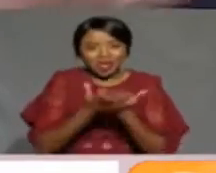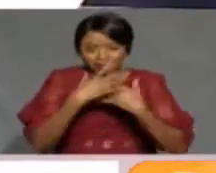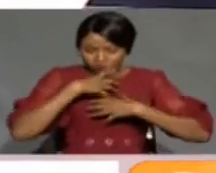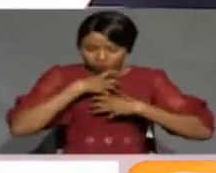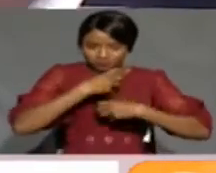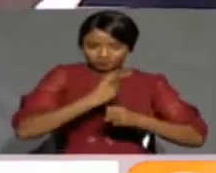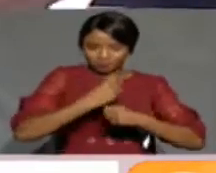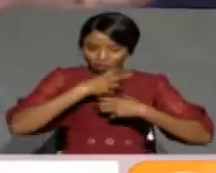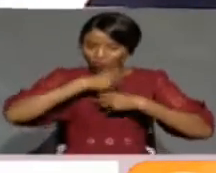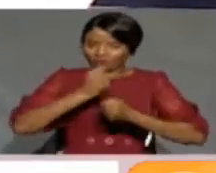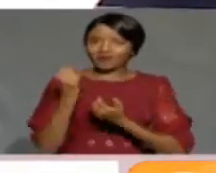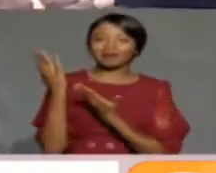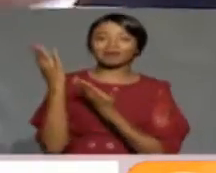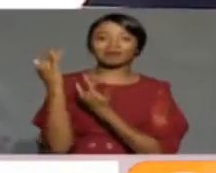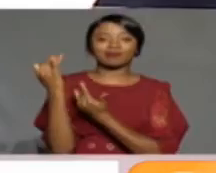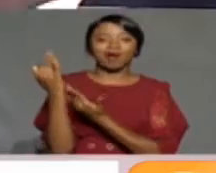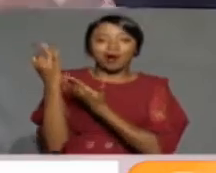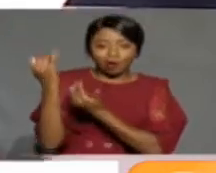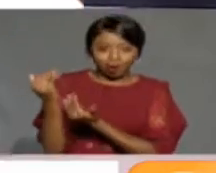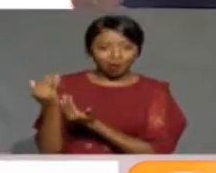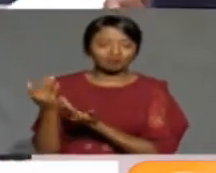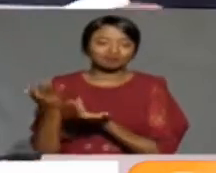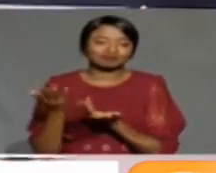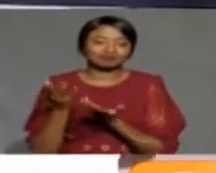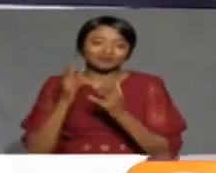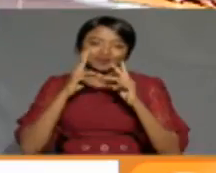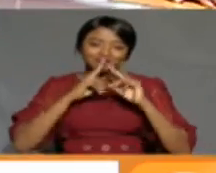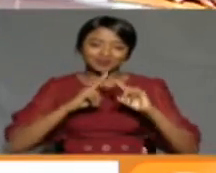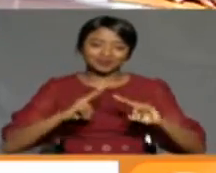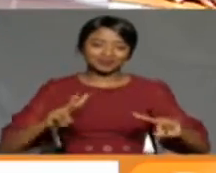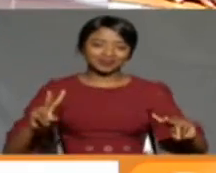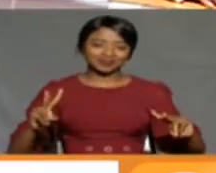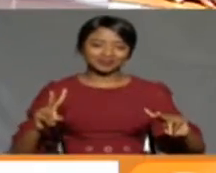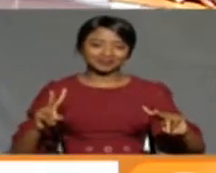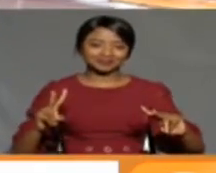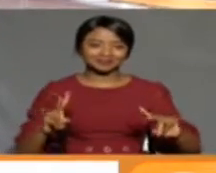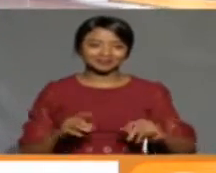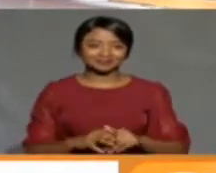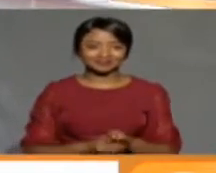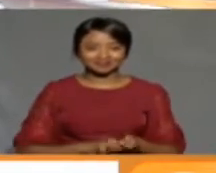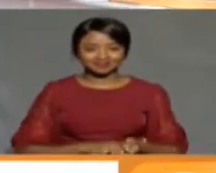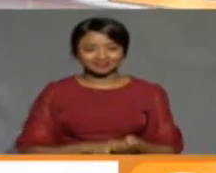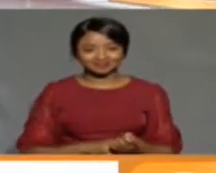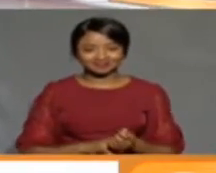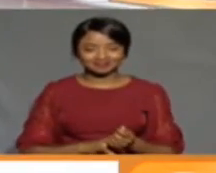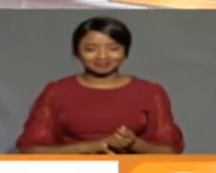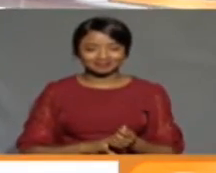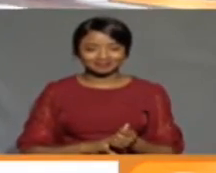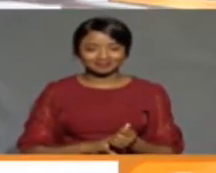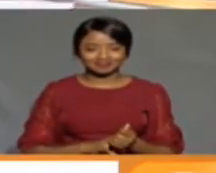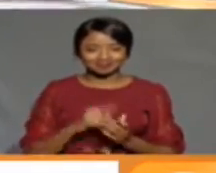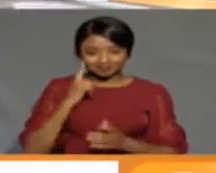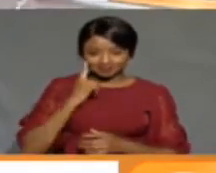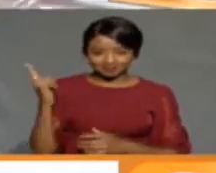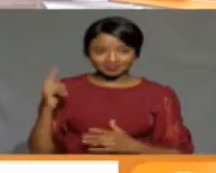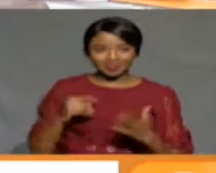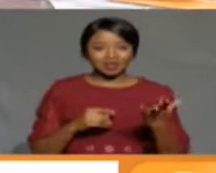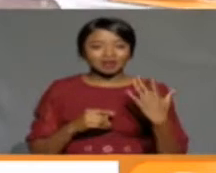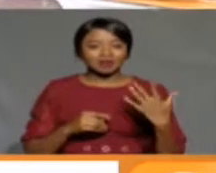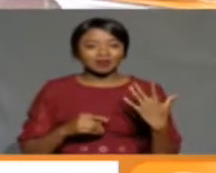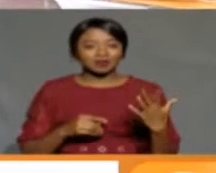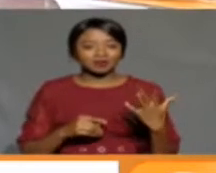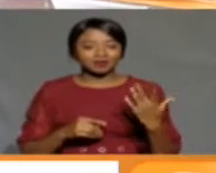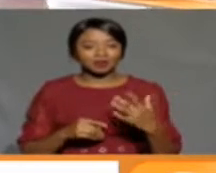Absolutely. Confidence breeds hope. And hope breeds peace. And what document and is this he's need, supposed to be reading from? That's a document that is